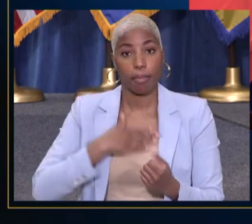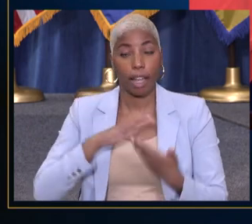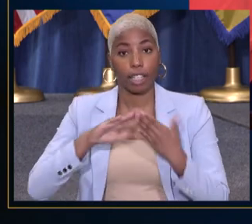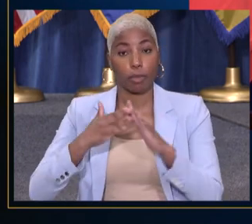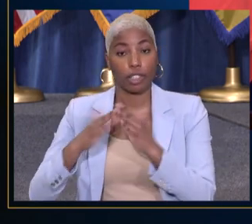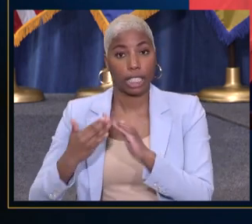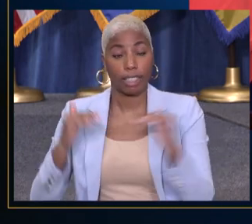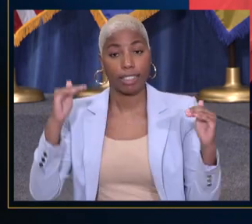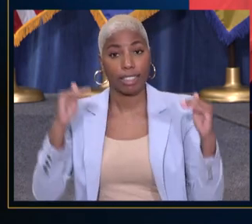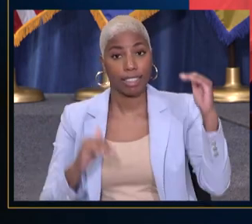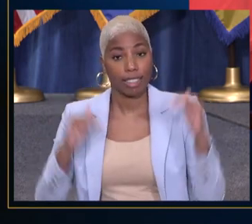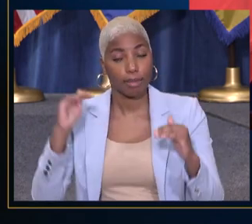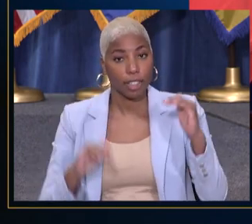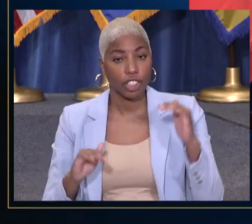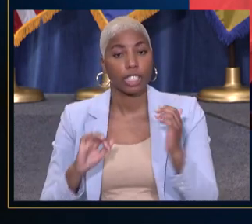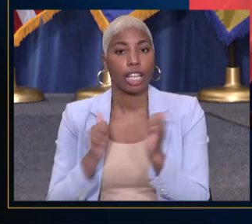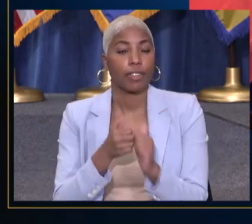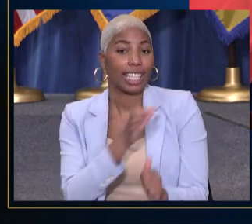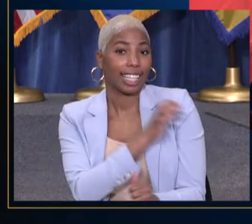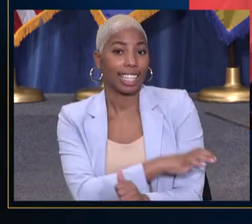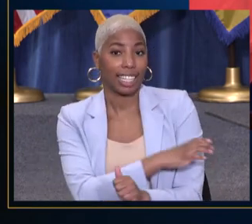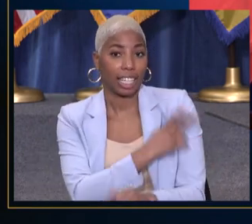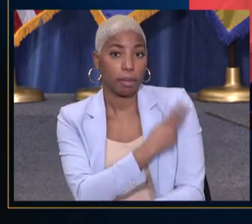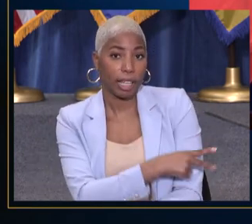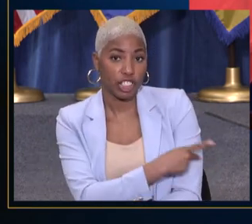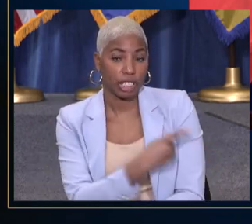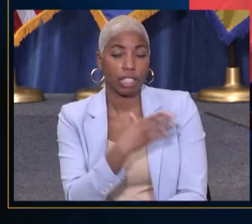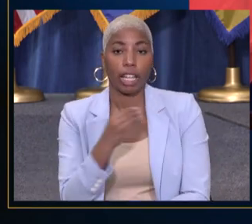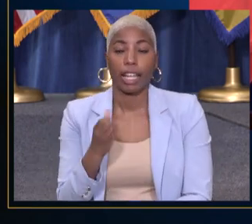between how a clinic patient and a